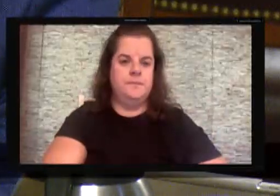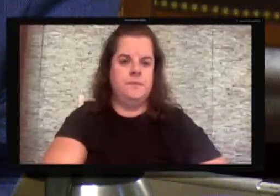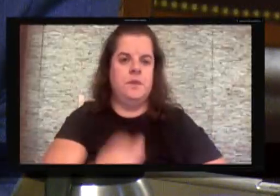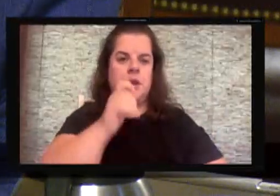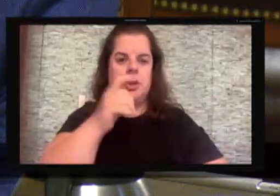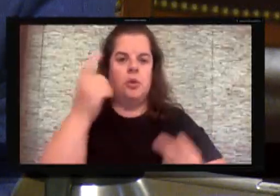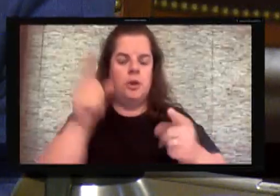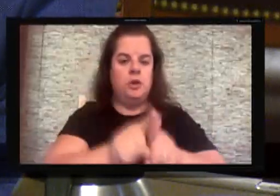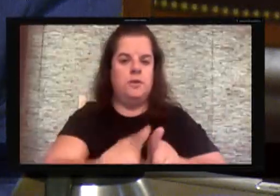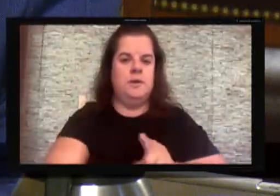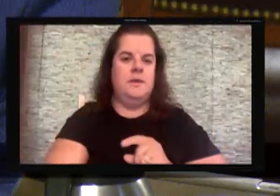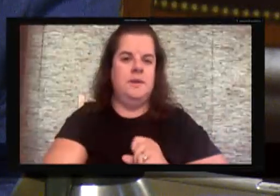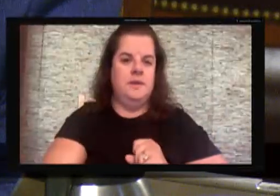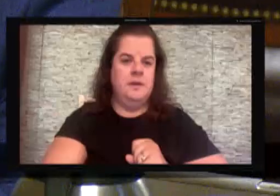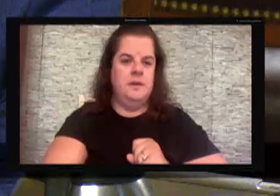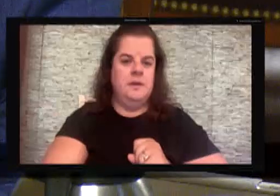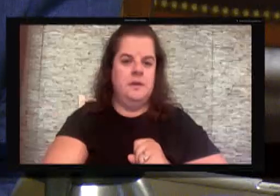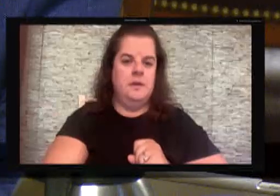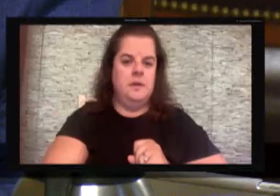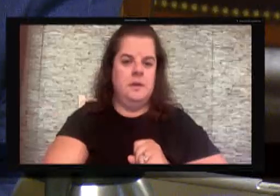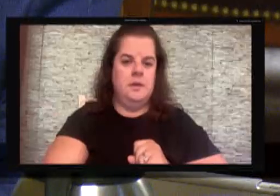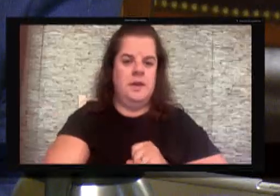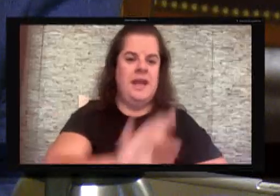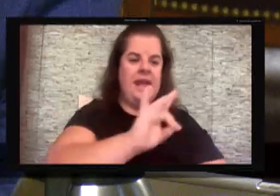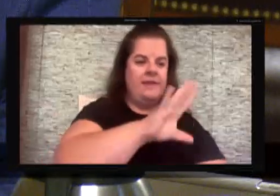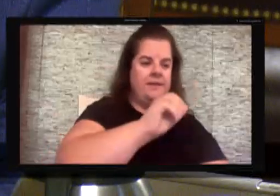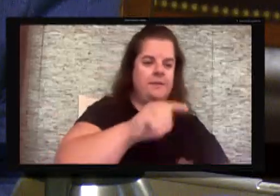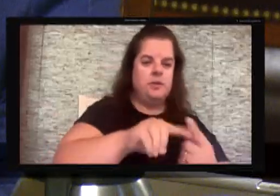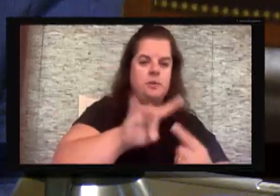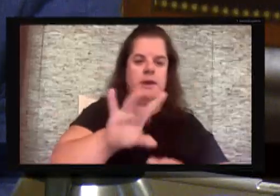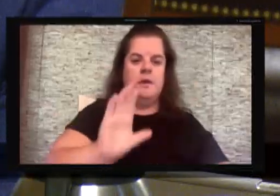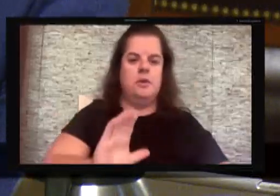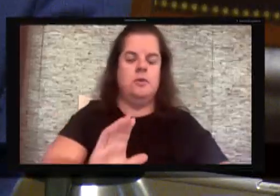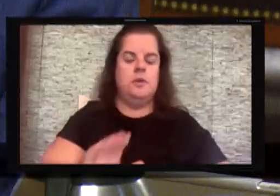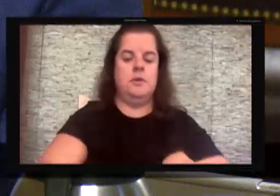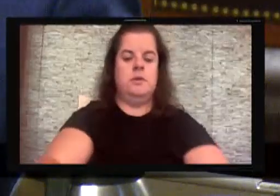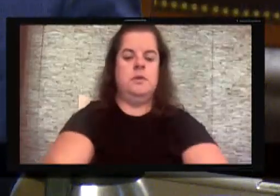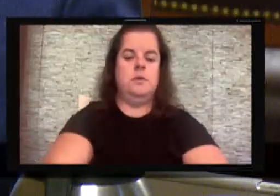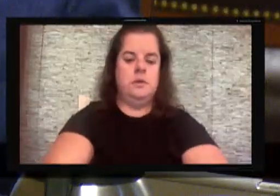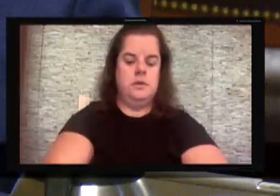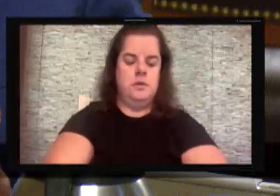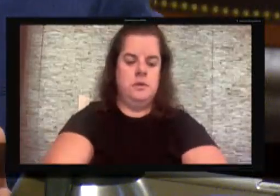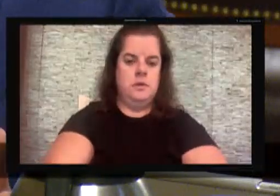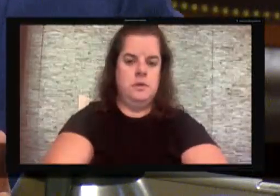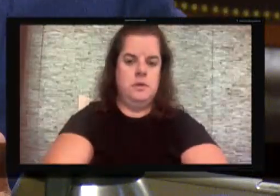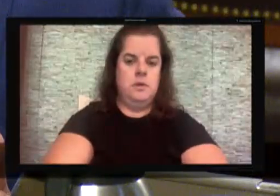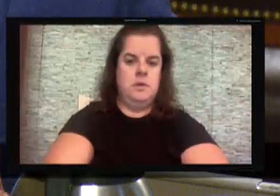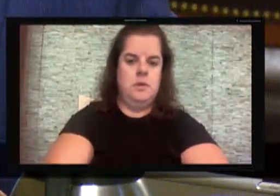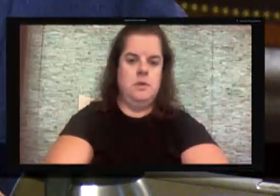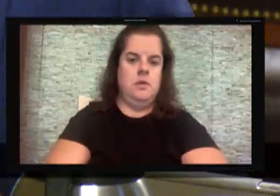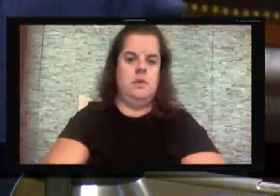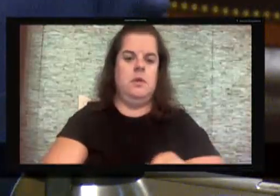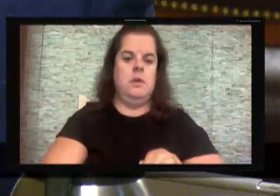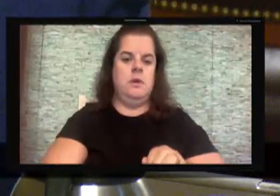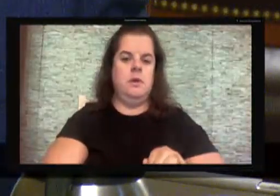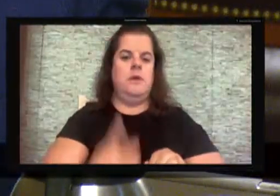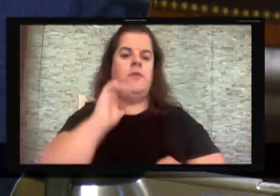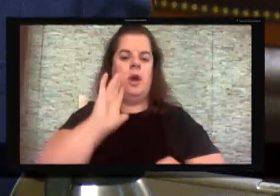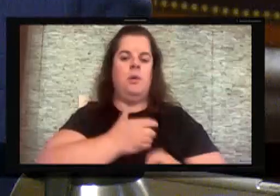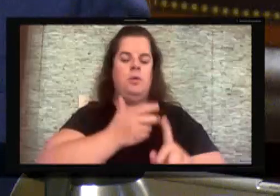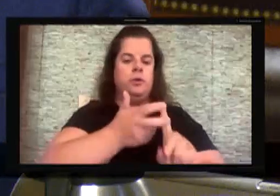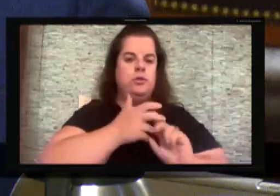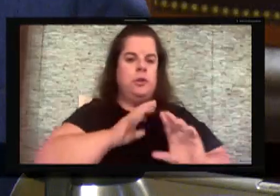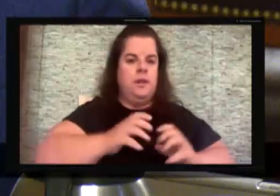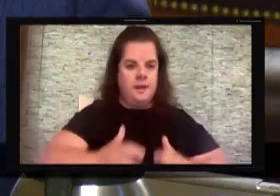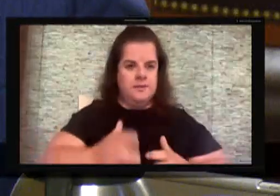going from 850 to 800. That puts us right, once we graduate our recruiting classes and get them on